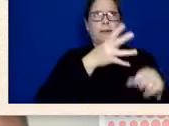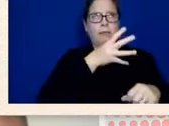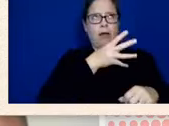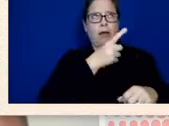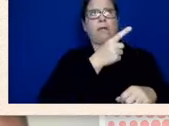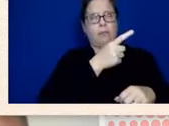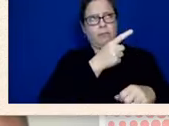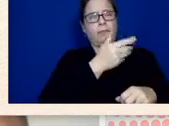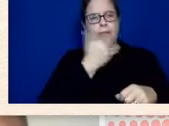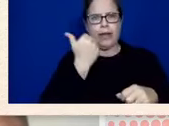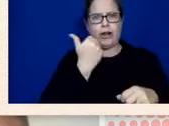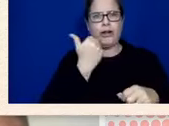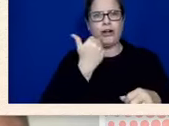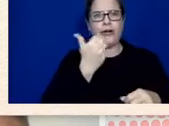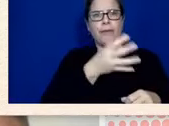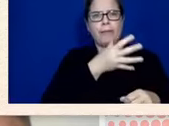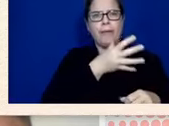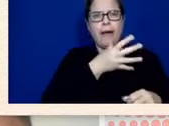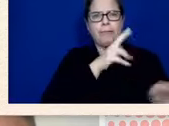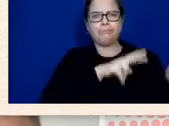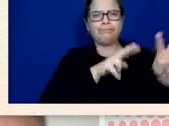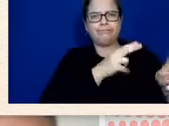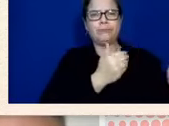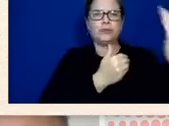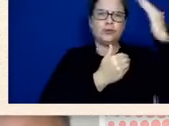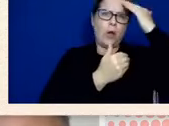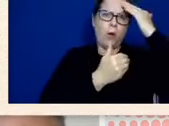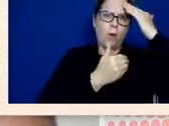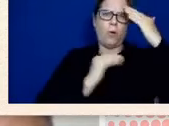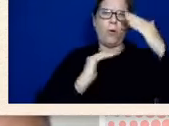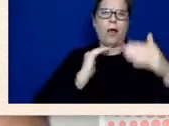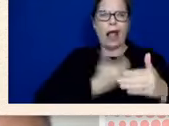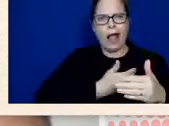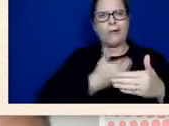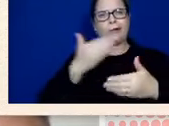and know what we were going through.